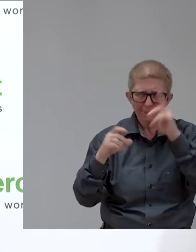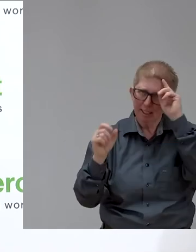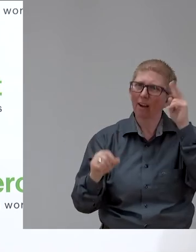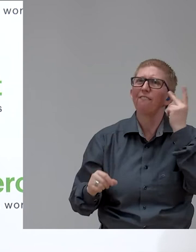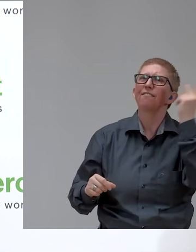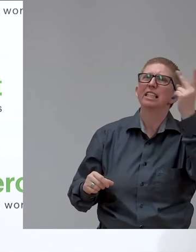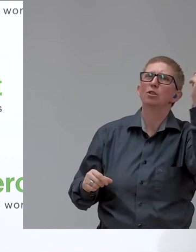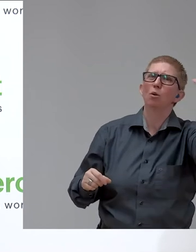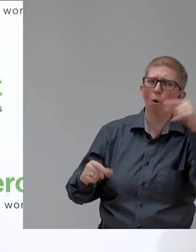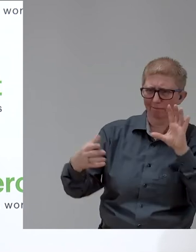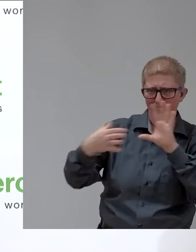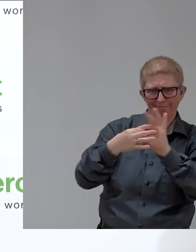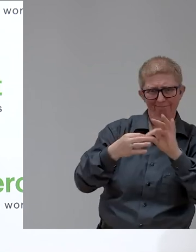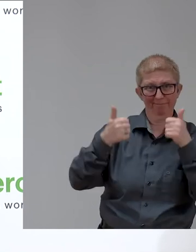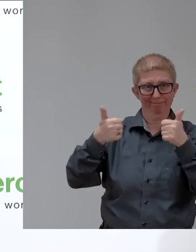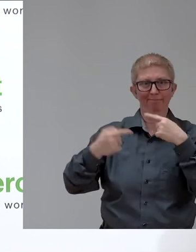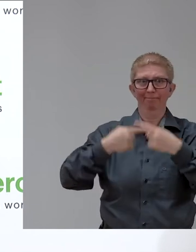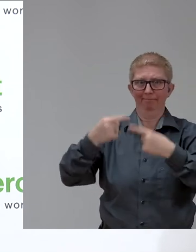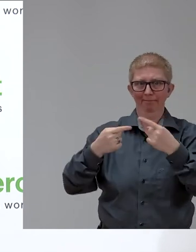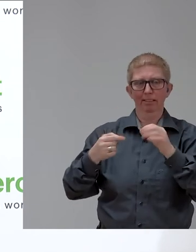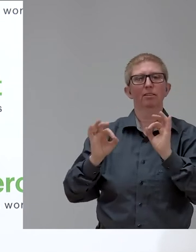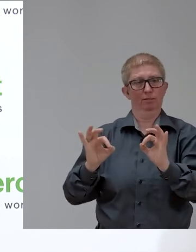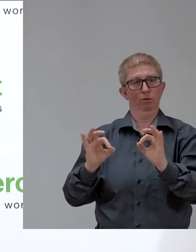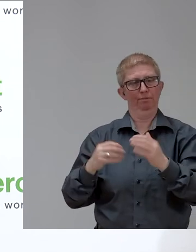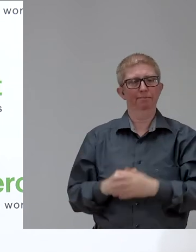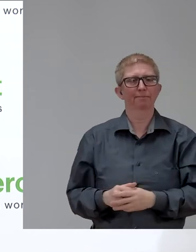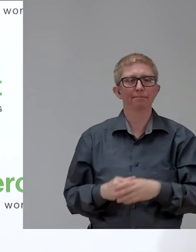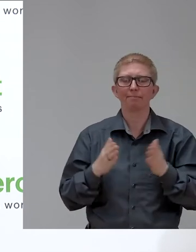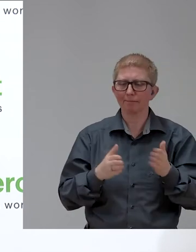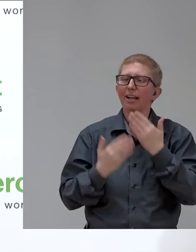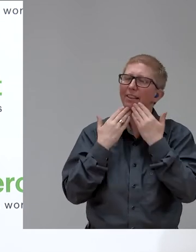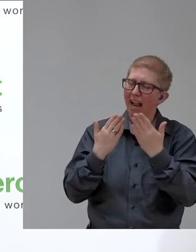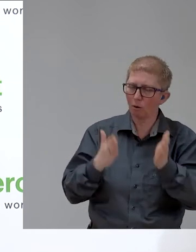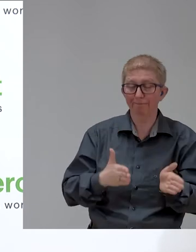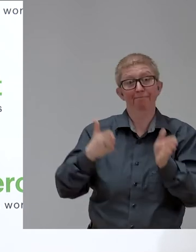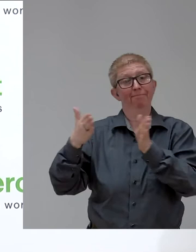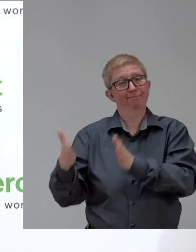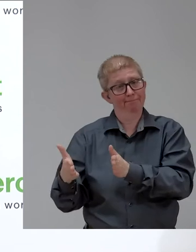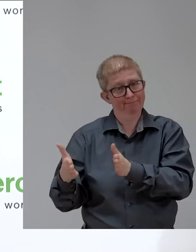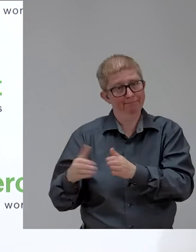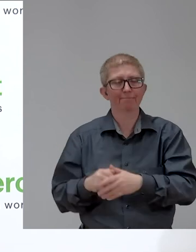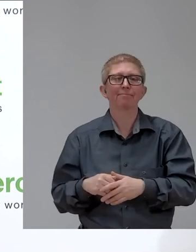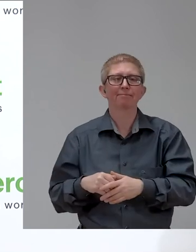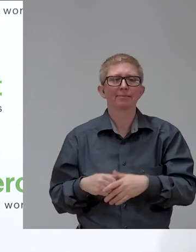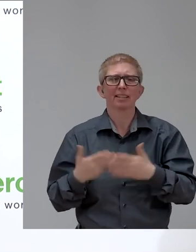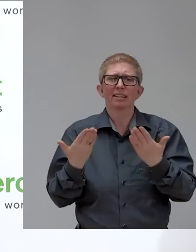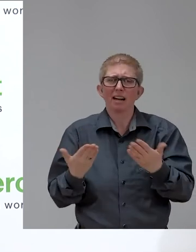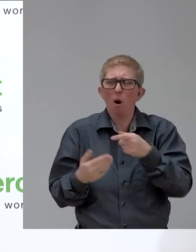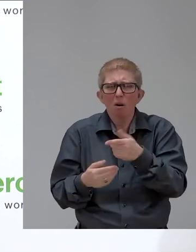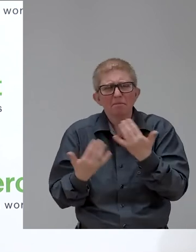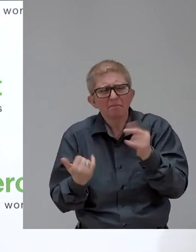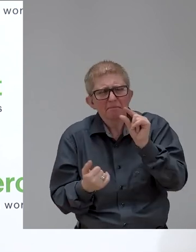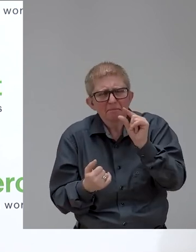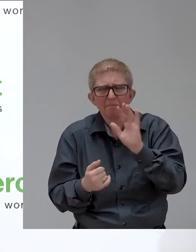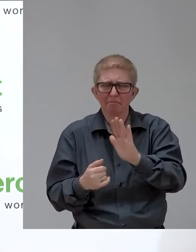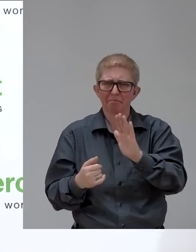turn maybe to you and hear your perspectives on this topic, and perhaps you can bring this more from your role in the ecosystem